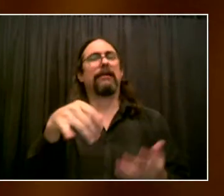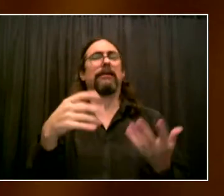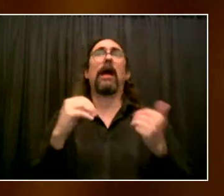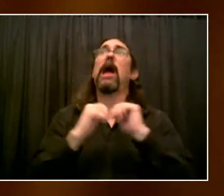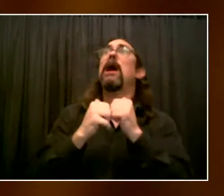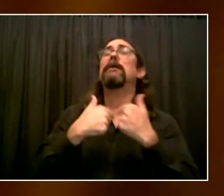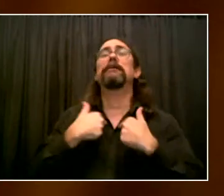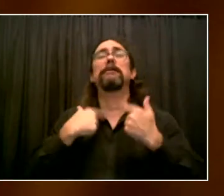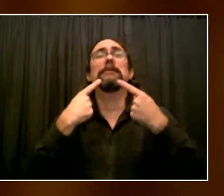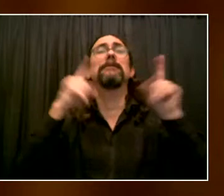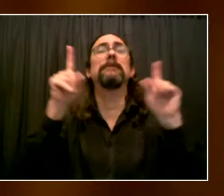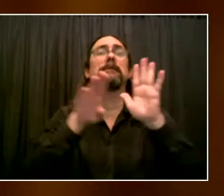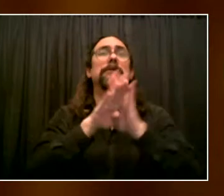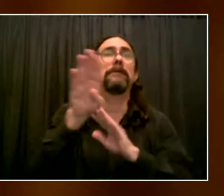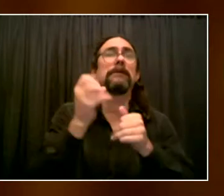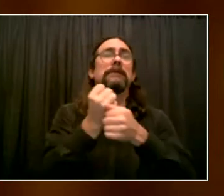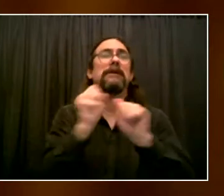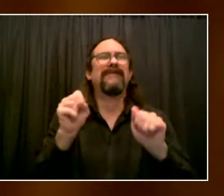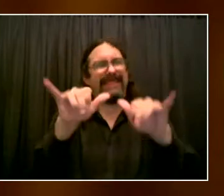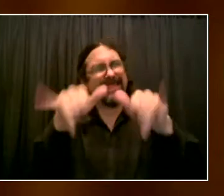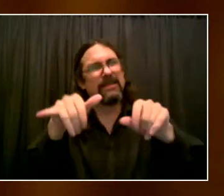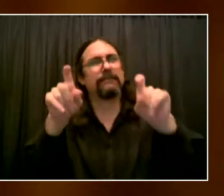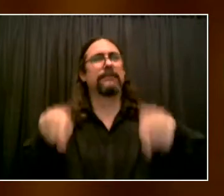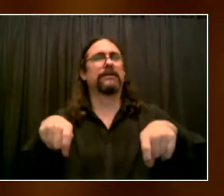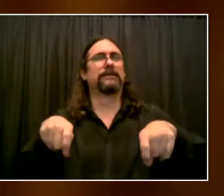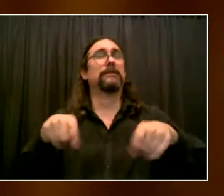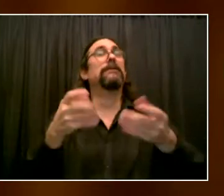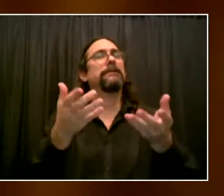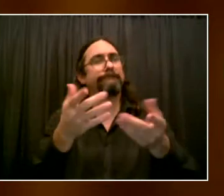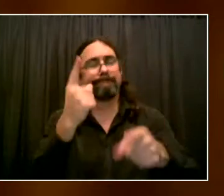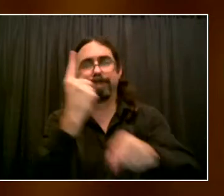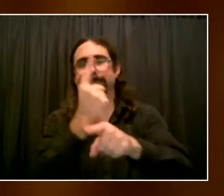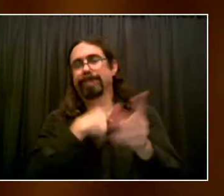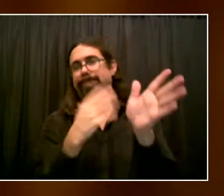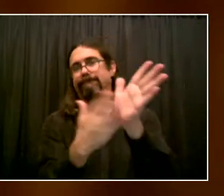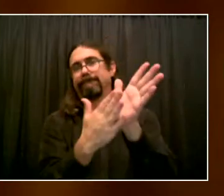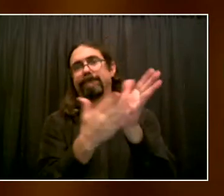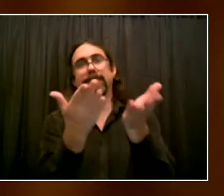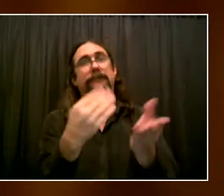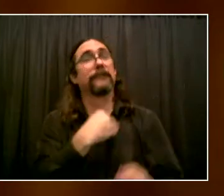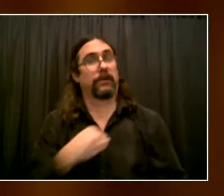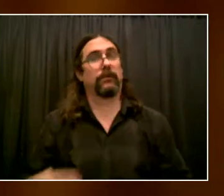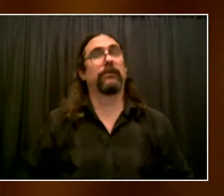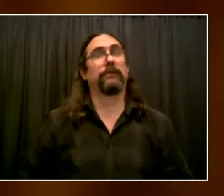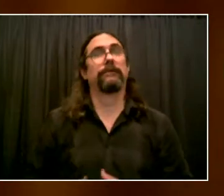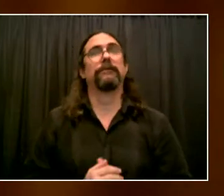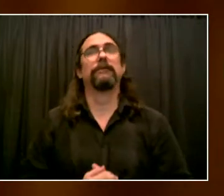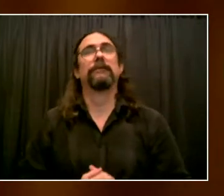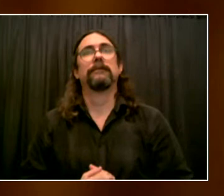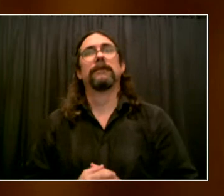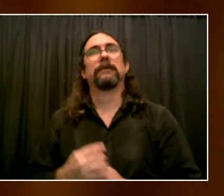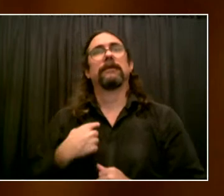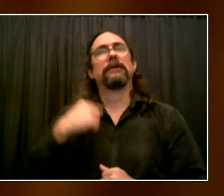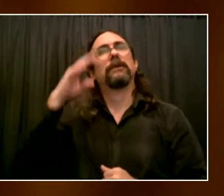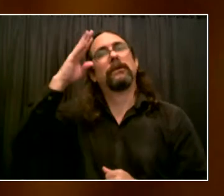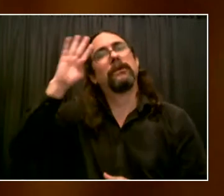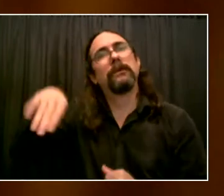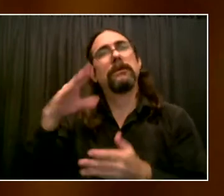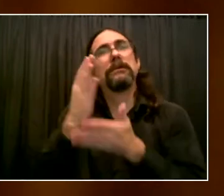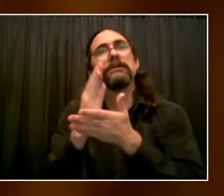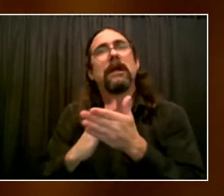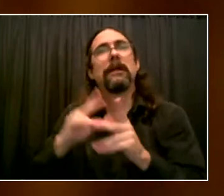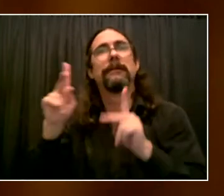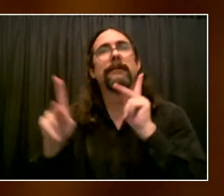virus. And I know there are people who are claiming exemptions from the